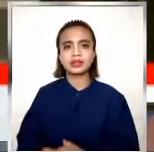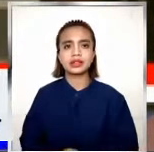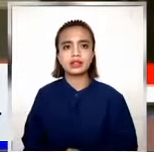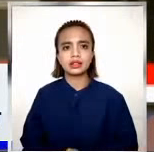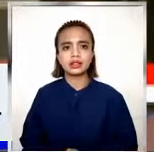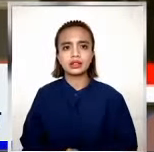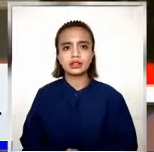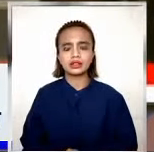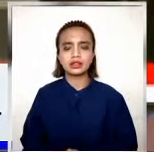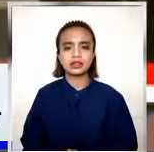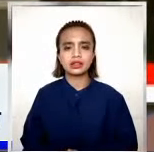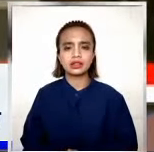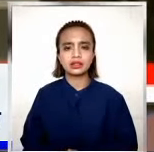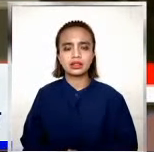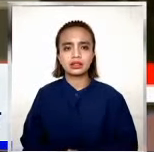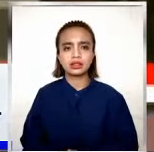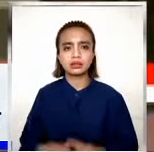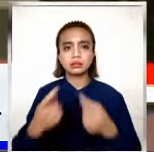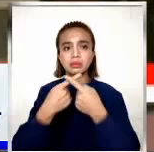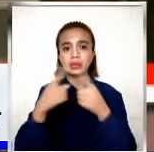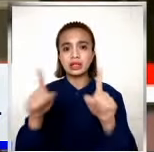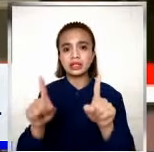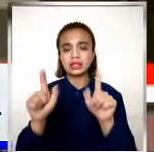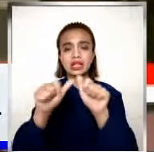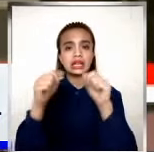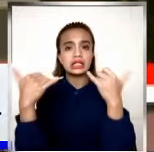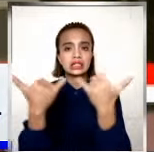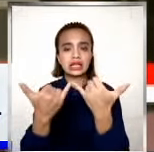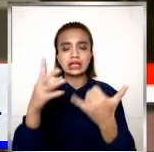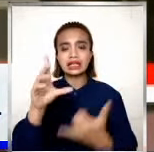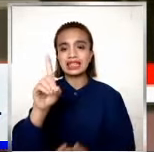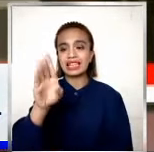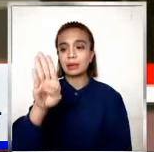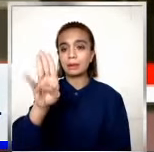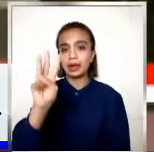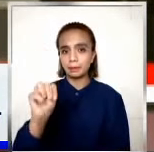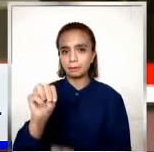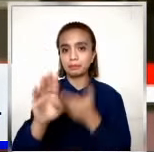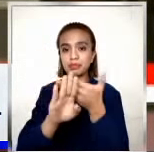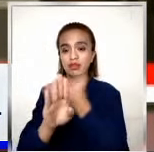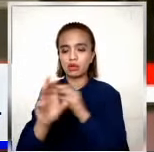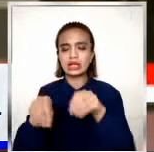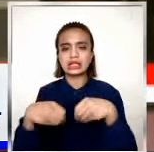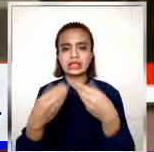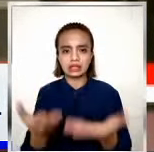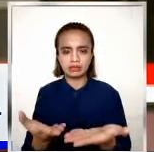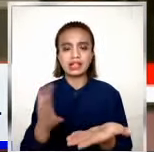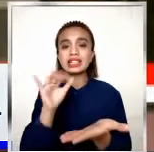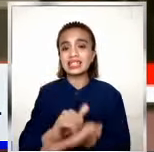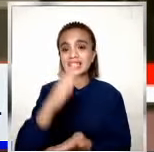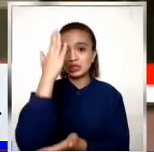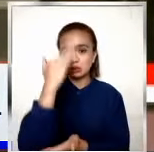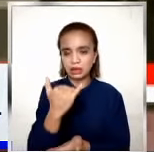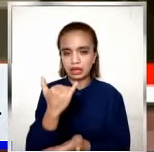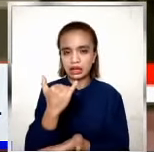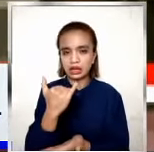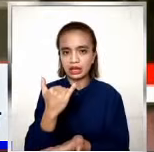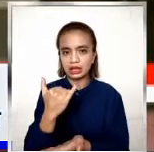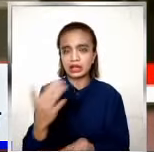fully by the agencies and by the DBM before they are released. And that is why they are made subject to the approval of the President as